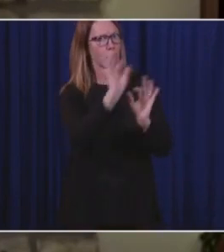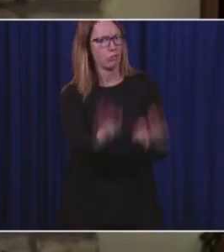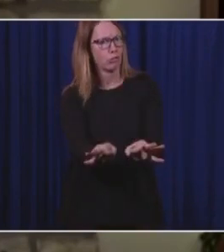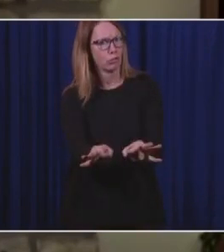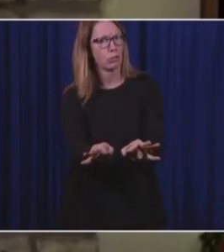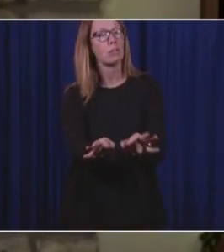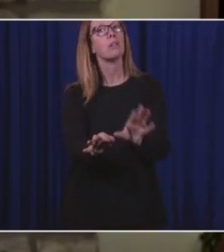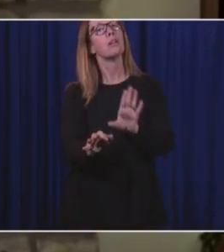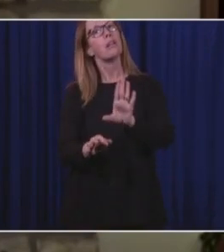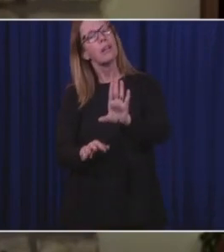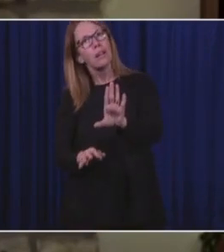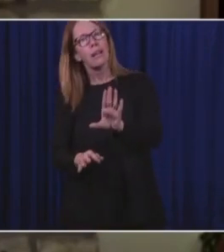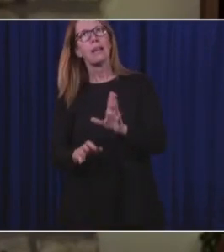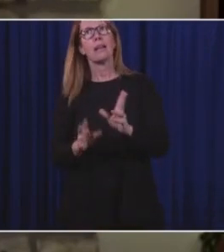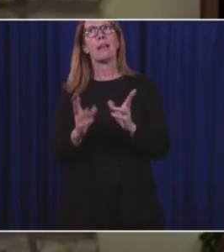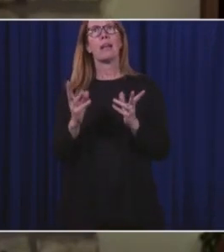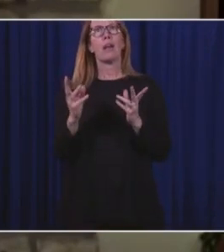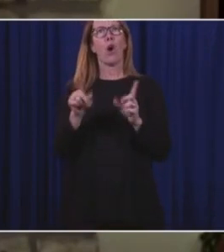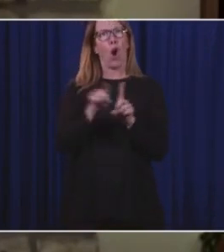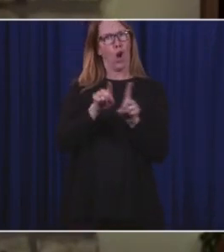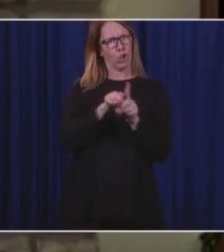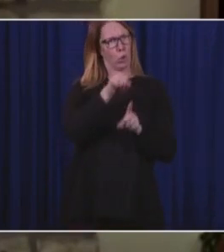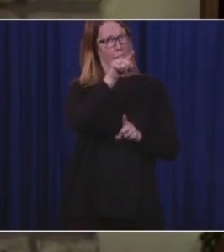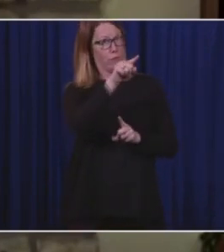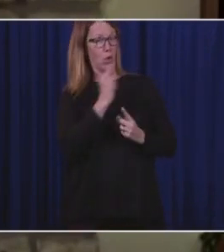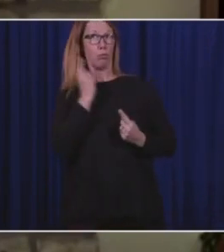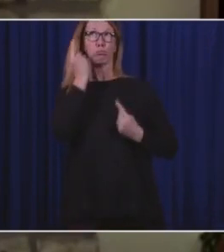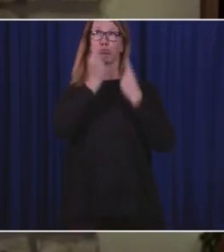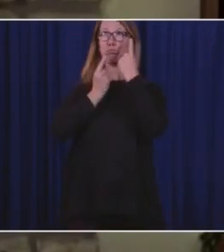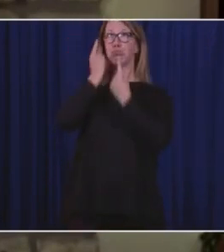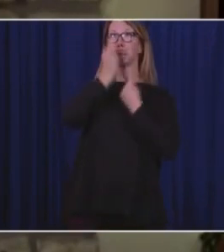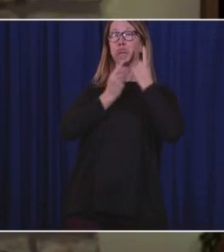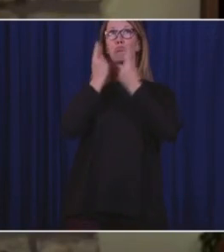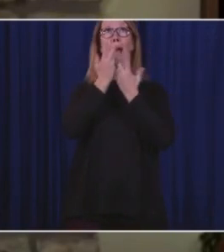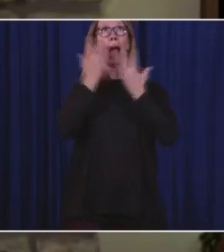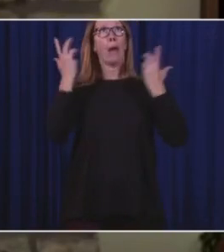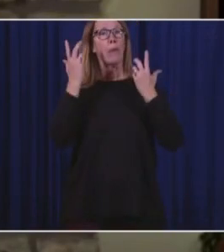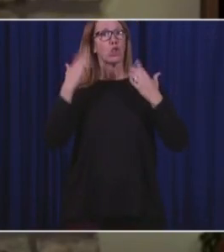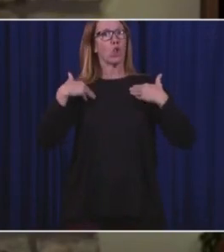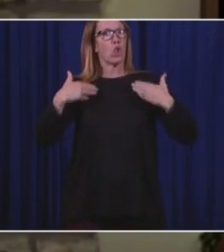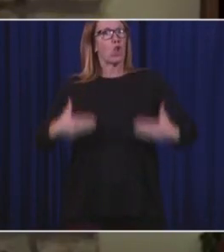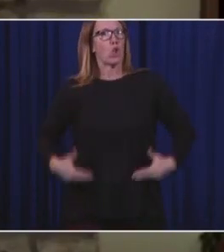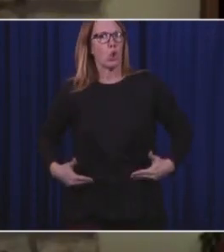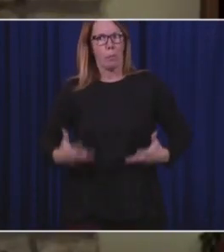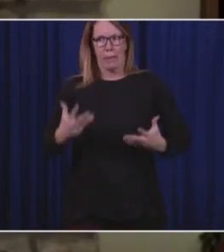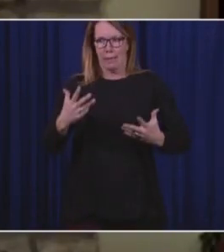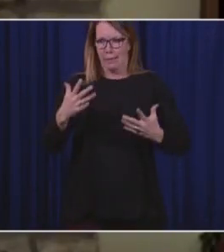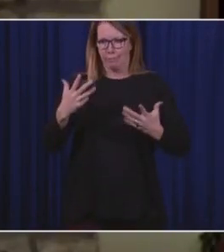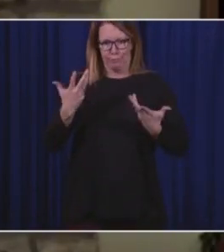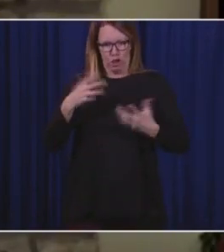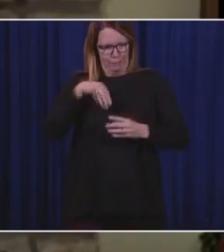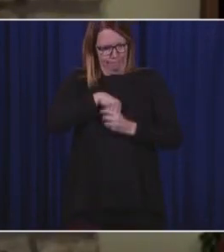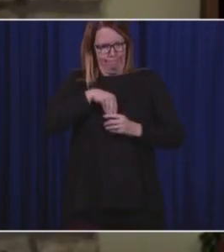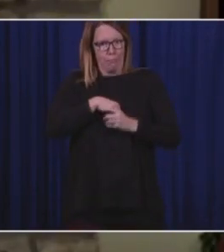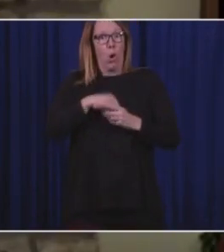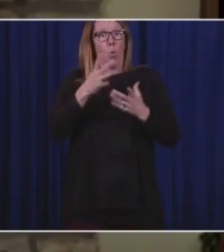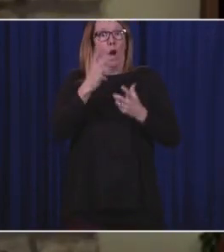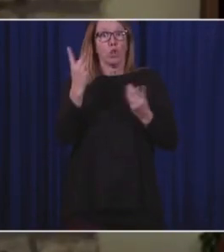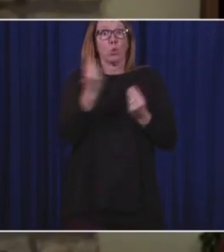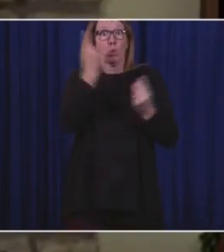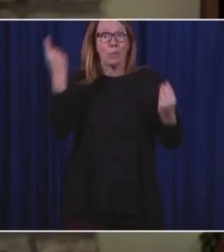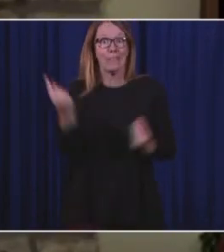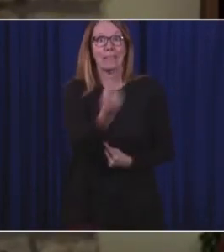time for self-introspection to ask yourself, how much is it the human nature of wanting to do something to stop the